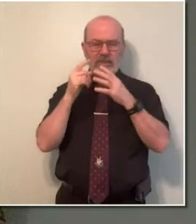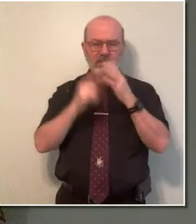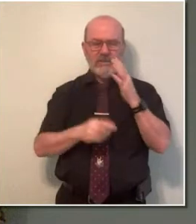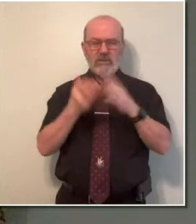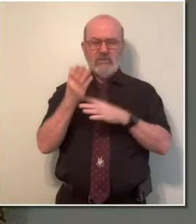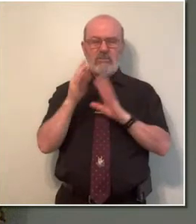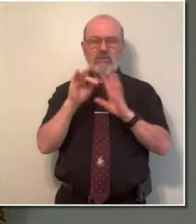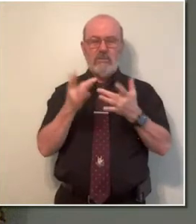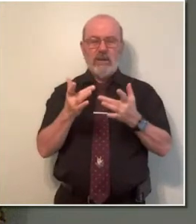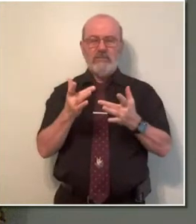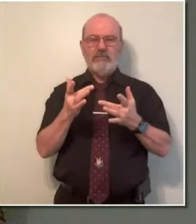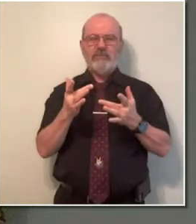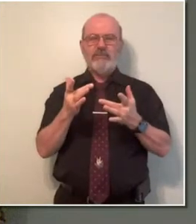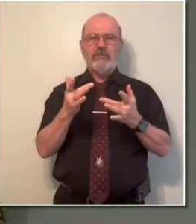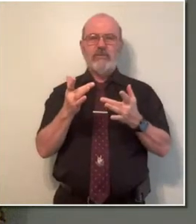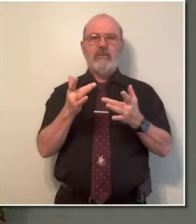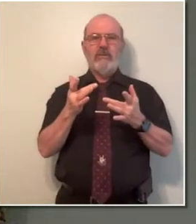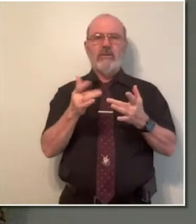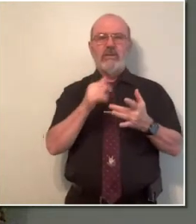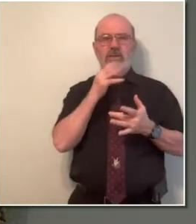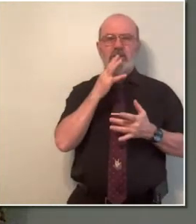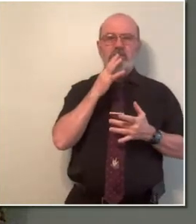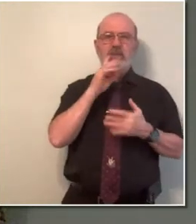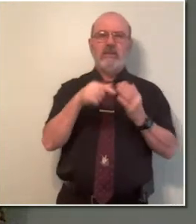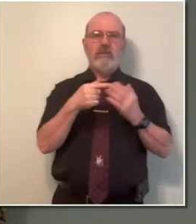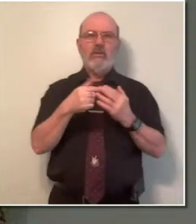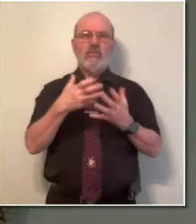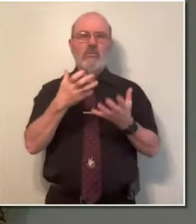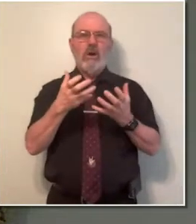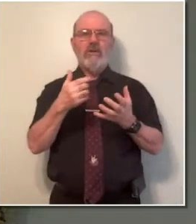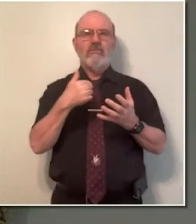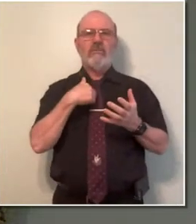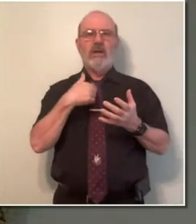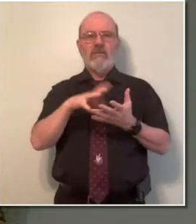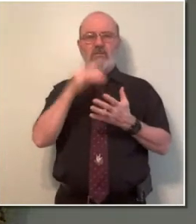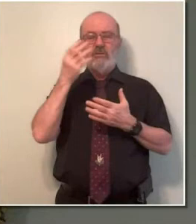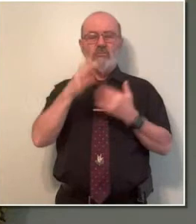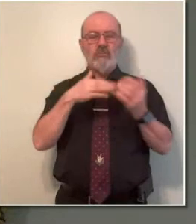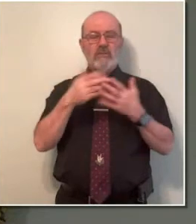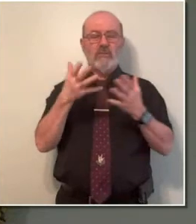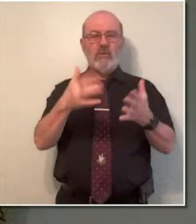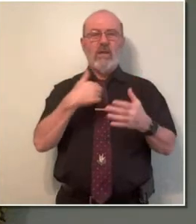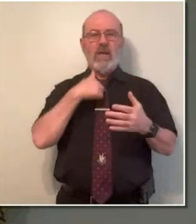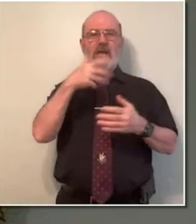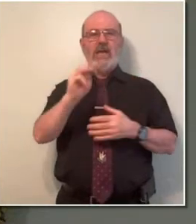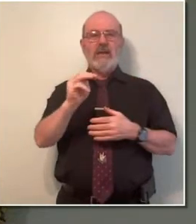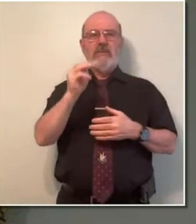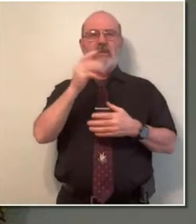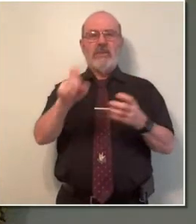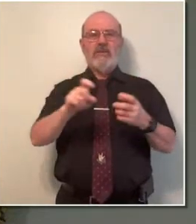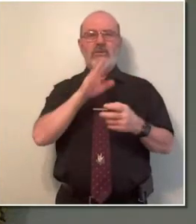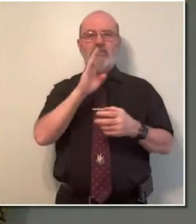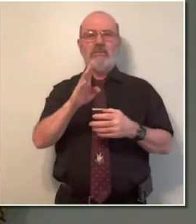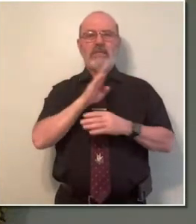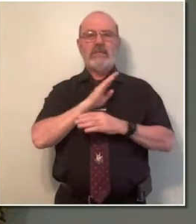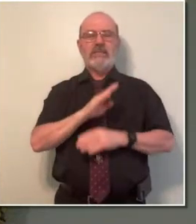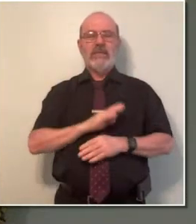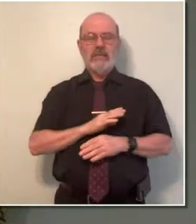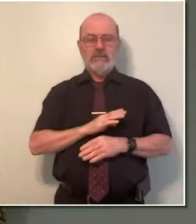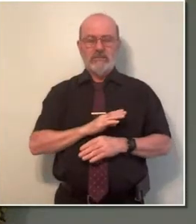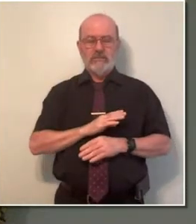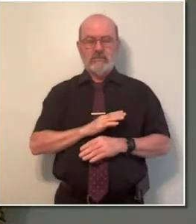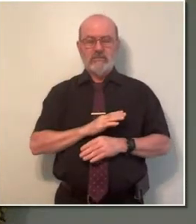Bible. Not that I speak in respect of want, for I have learned in whatsoever state I am, therewith to be content.